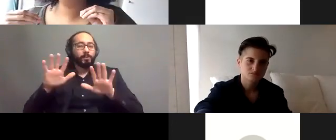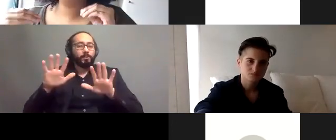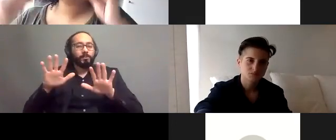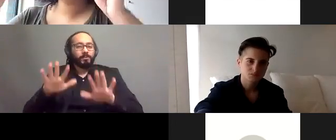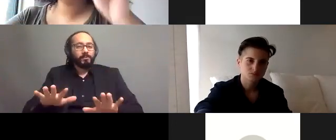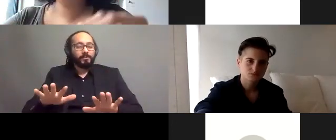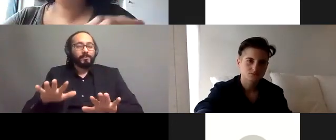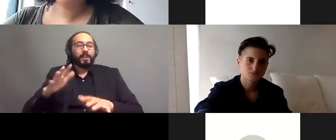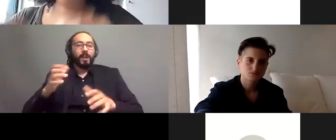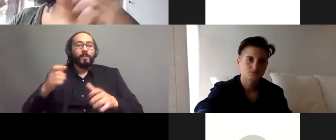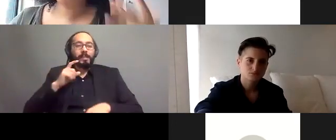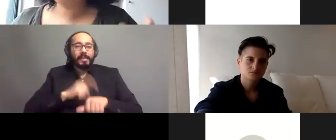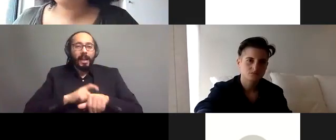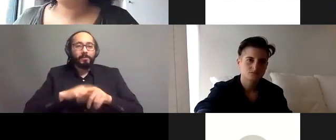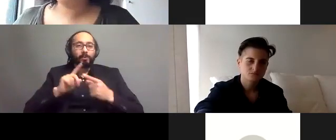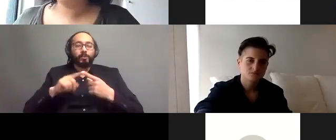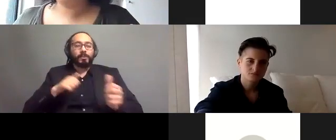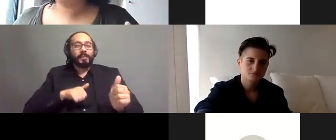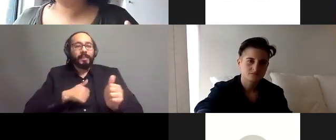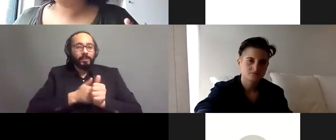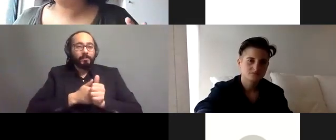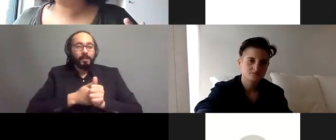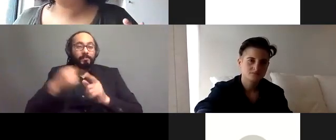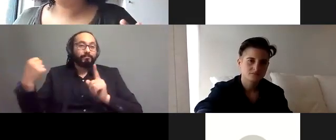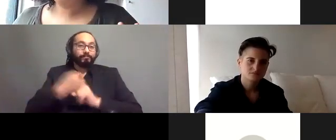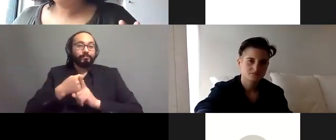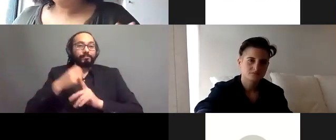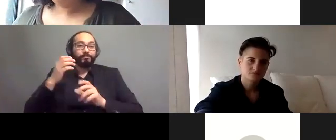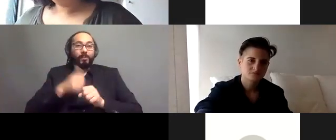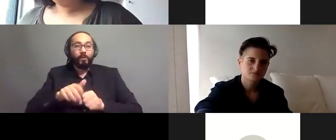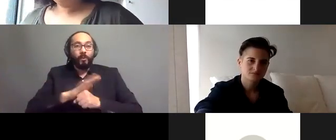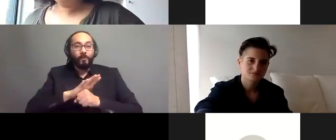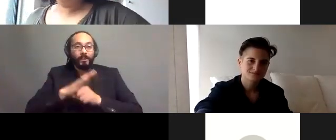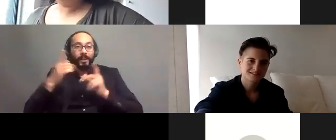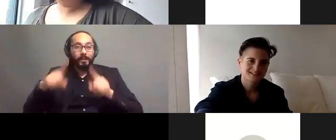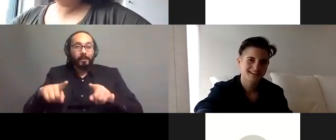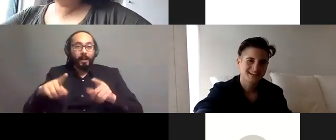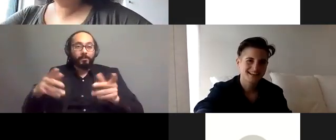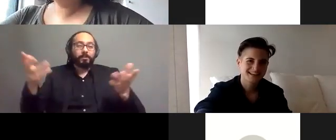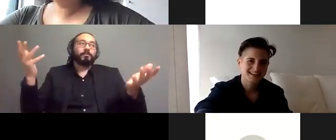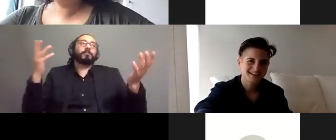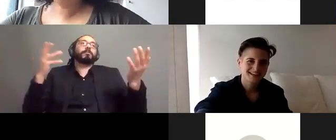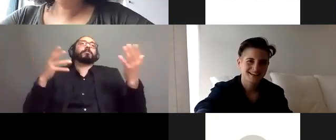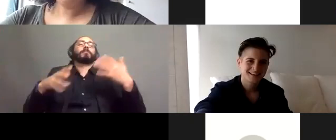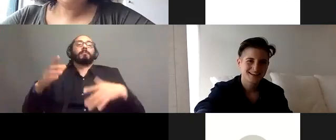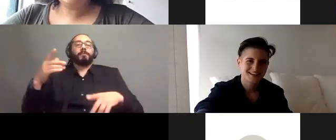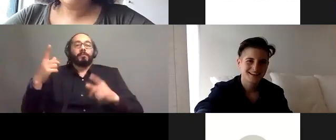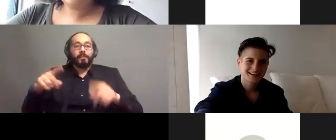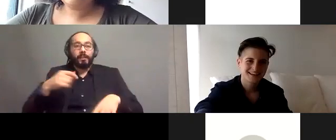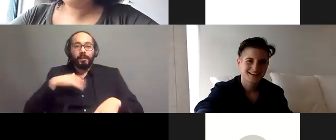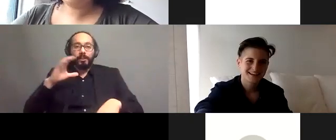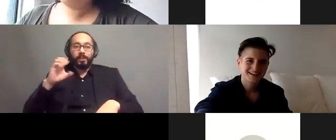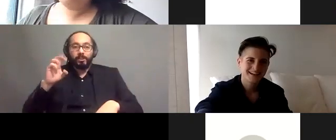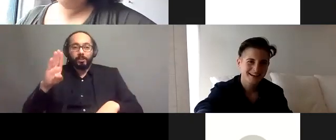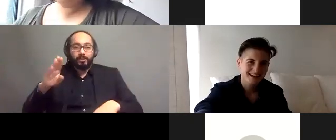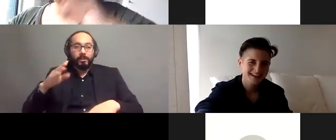to catch up. And then COVID happened and I was like, oh my gosh, they're serving my money. I can like